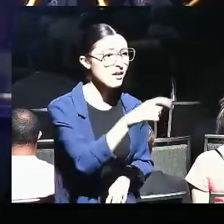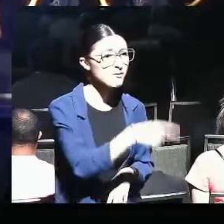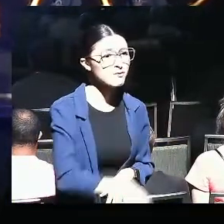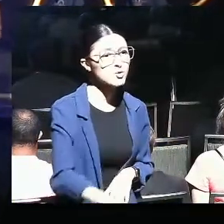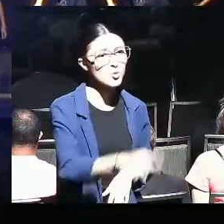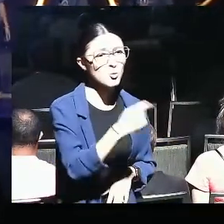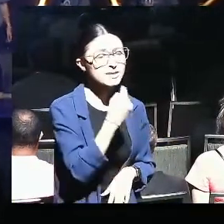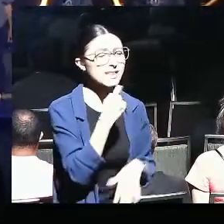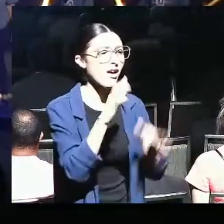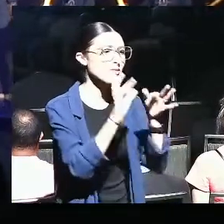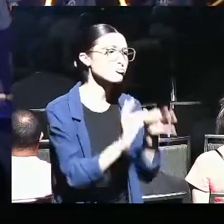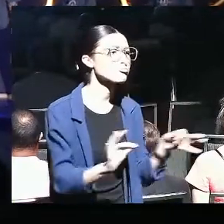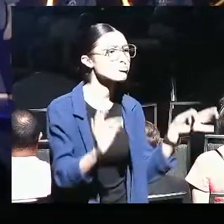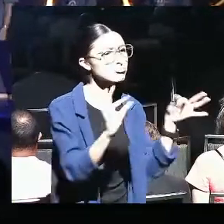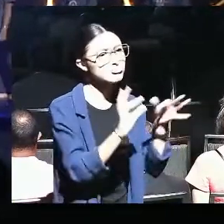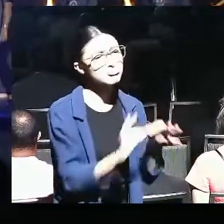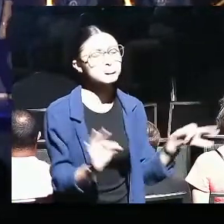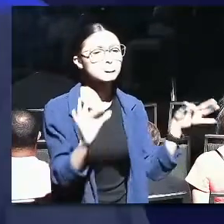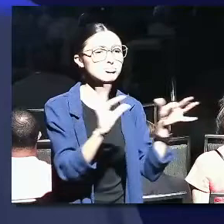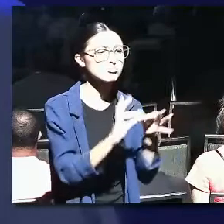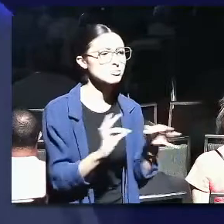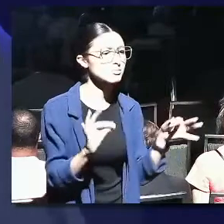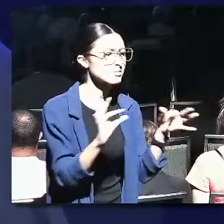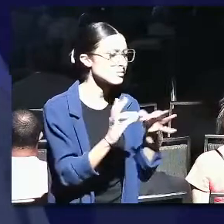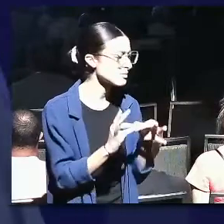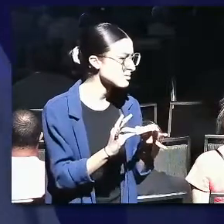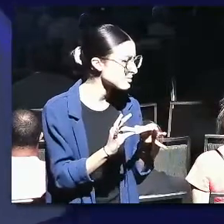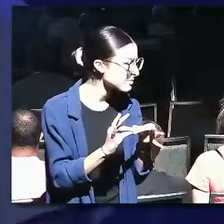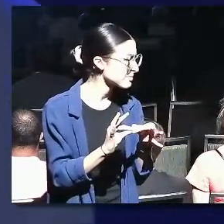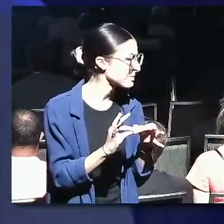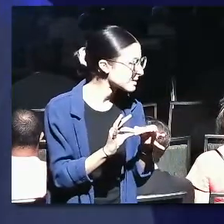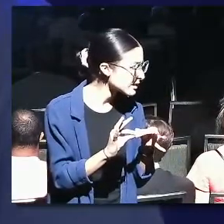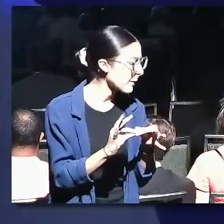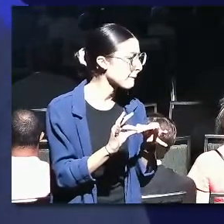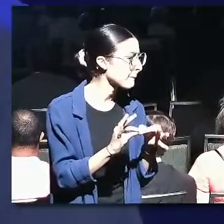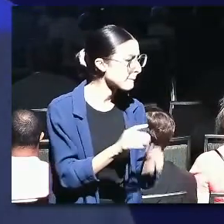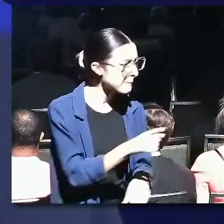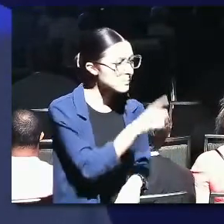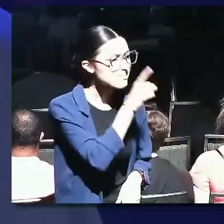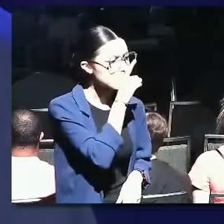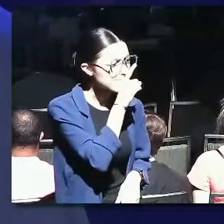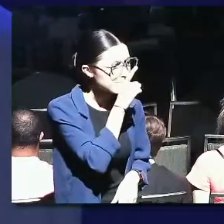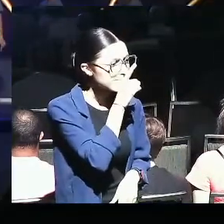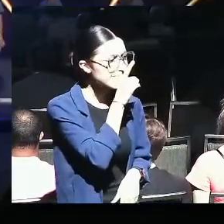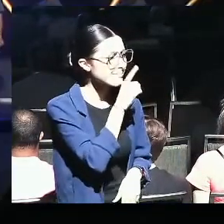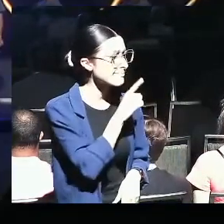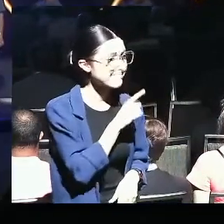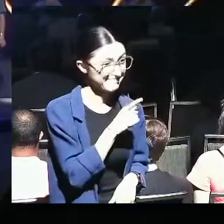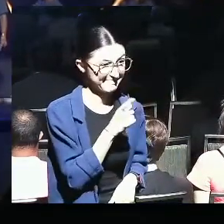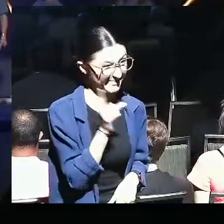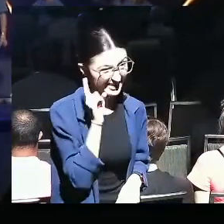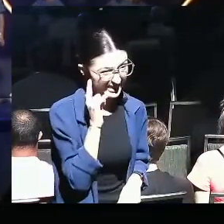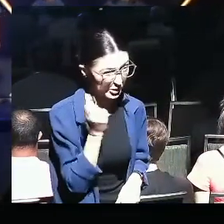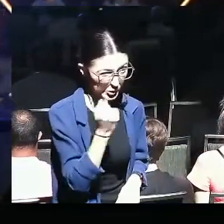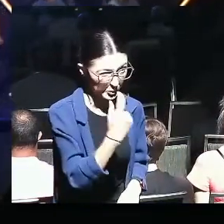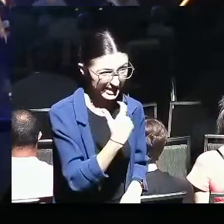the word from across the silence, your voice is